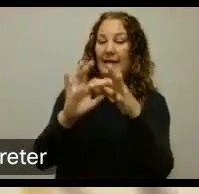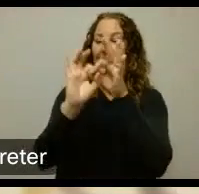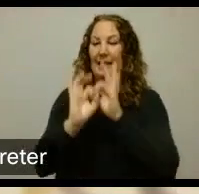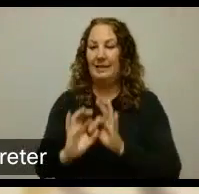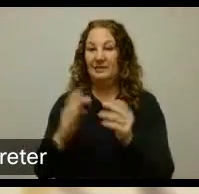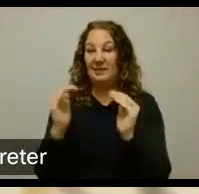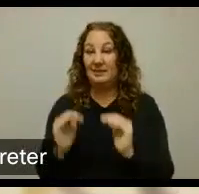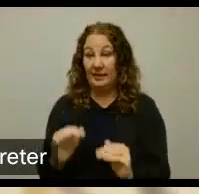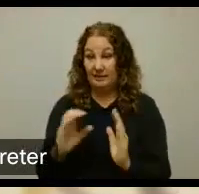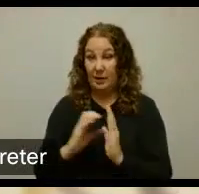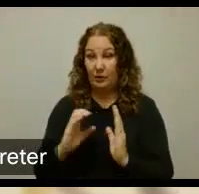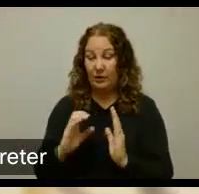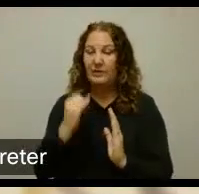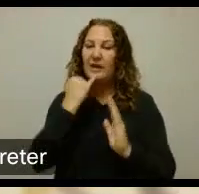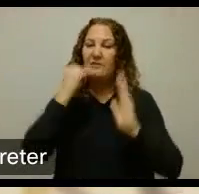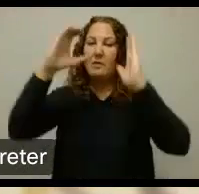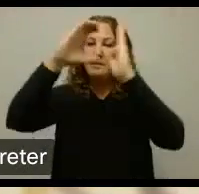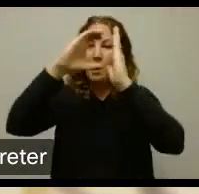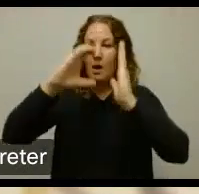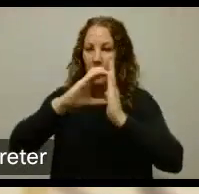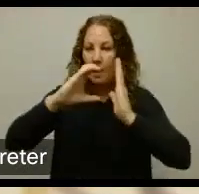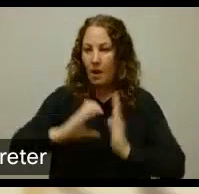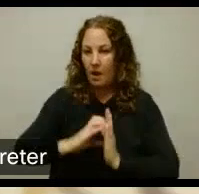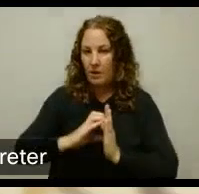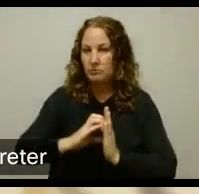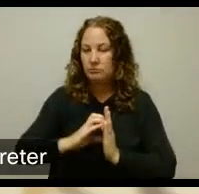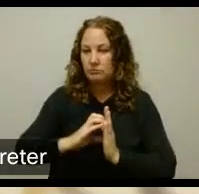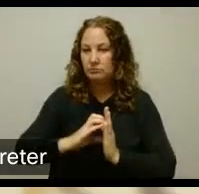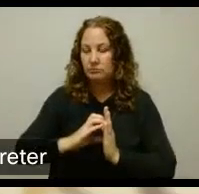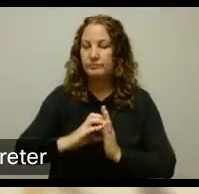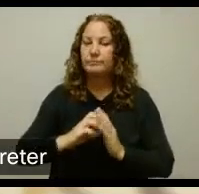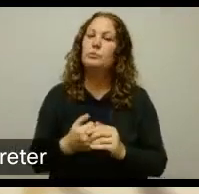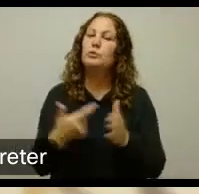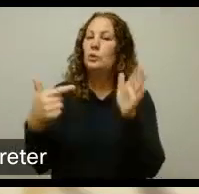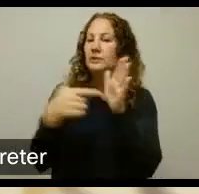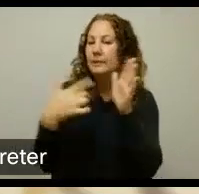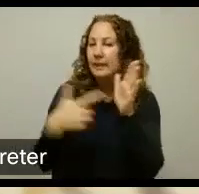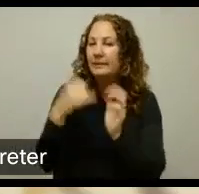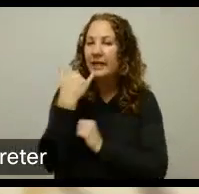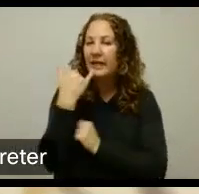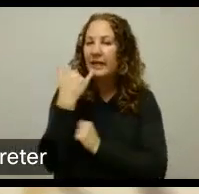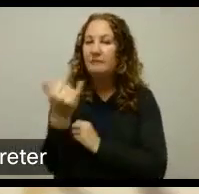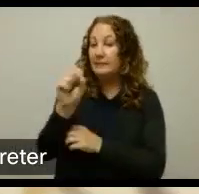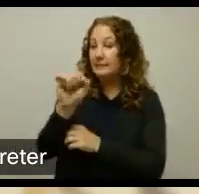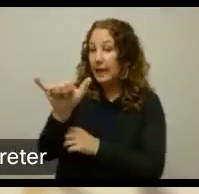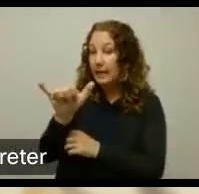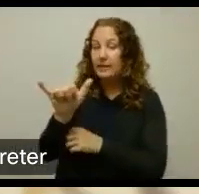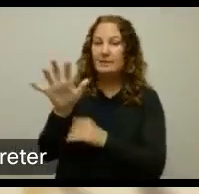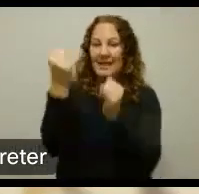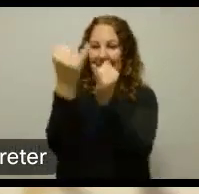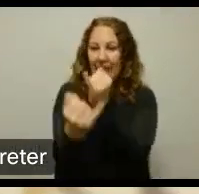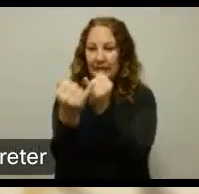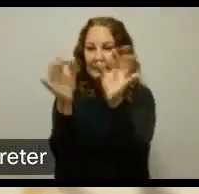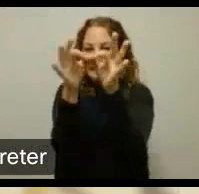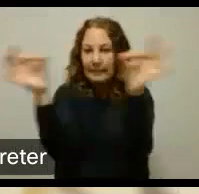paragraph in a multi-paragraph piece of writing. So sometimes in a full essay, you'll see the last sentence